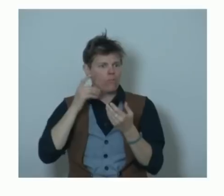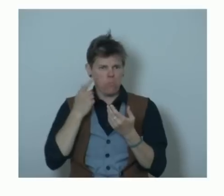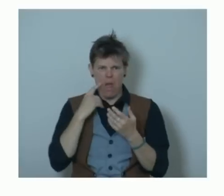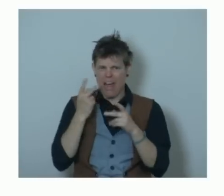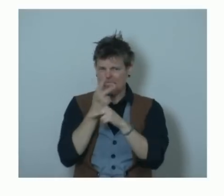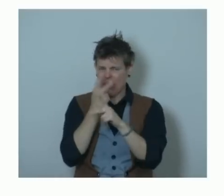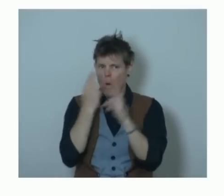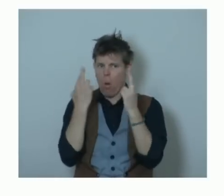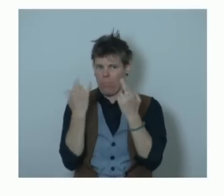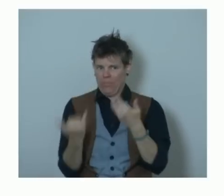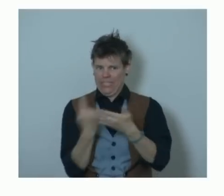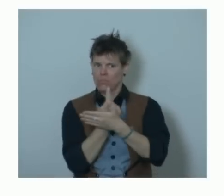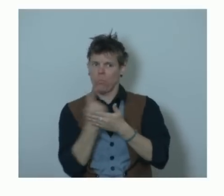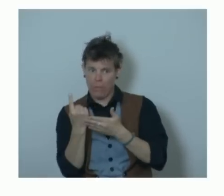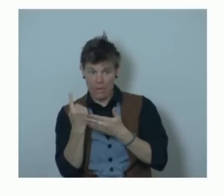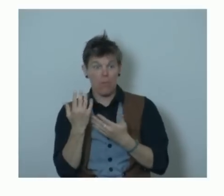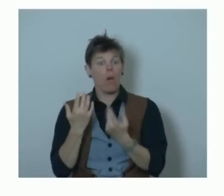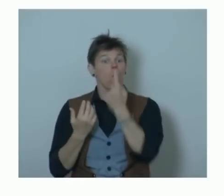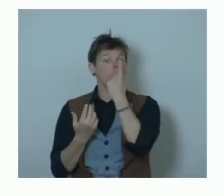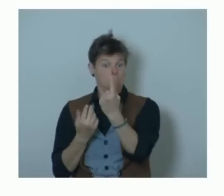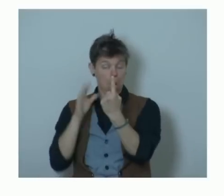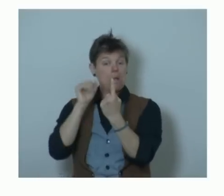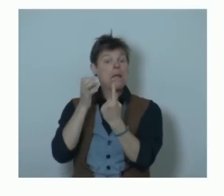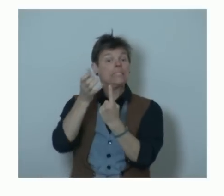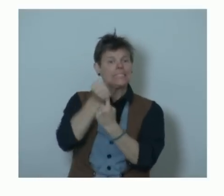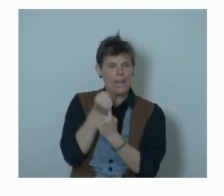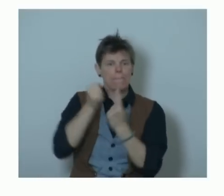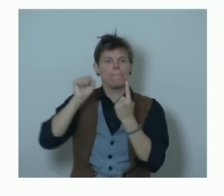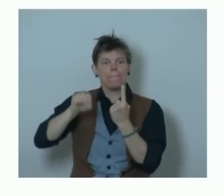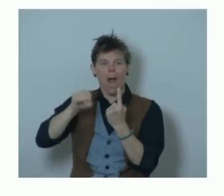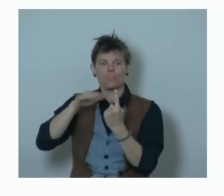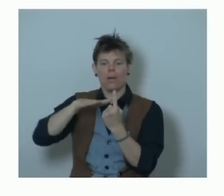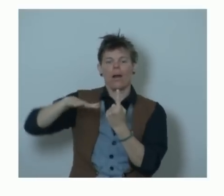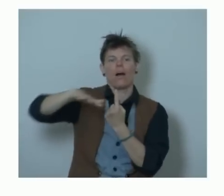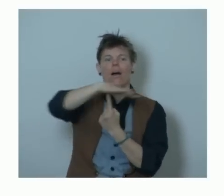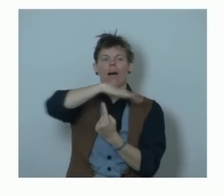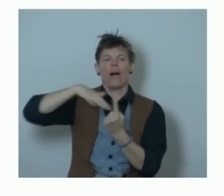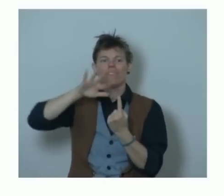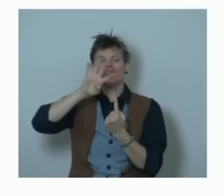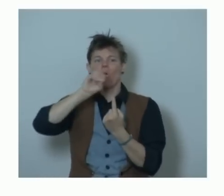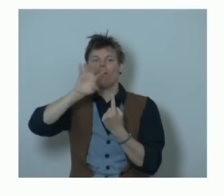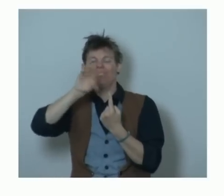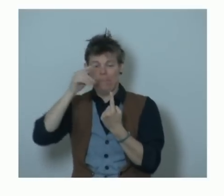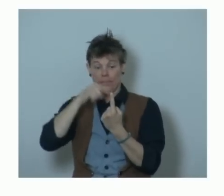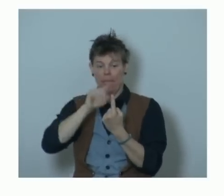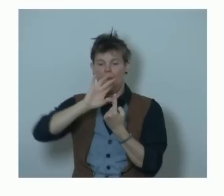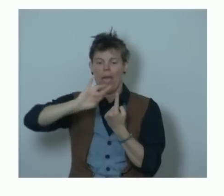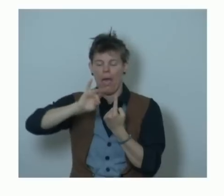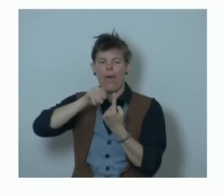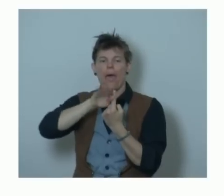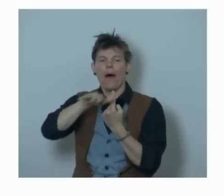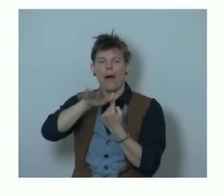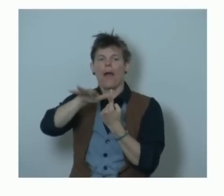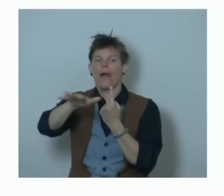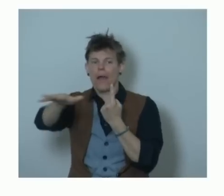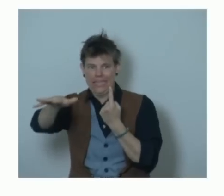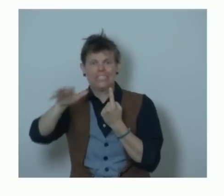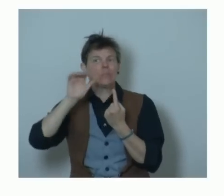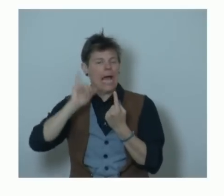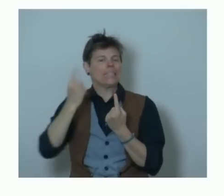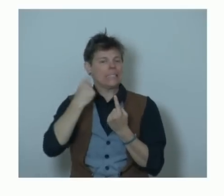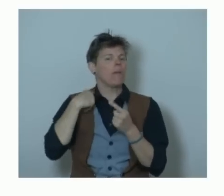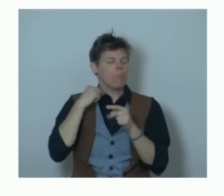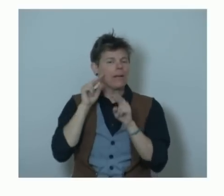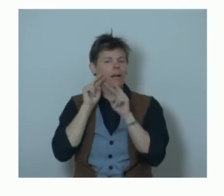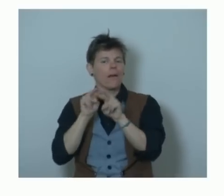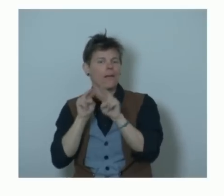about, there may be 40, 50 or more cases out there. And so that's something that we look at with our modeling. You can see McKinley